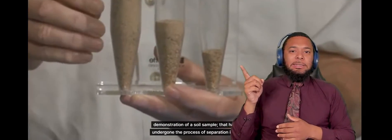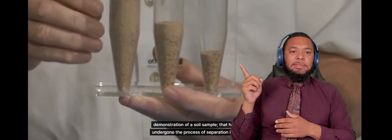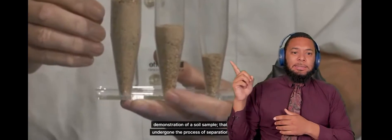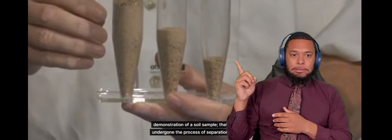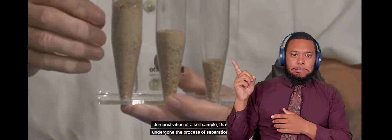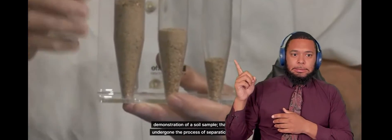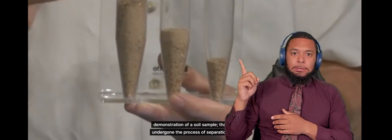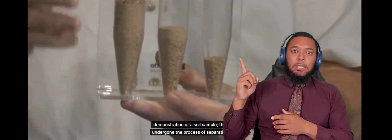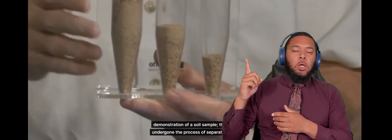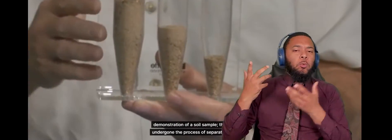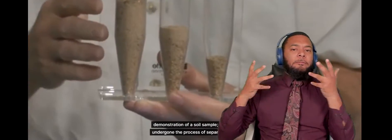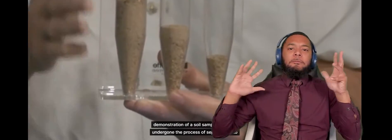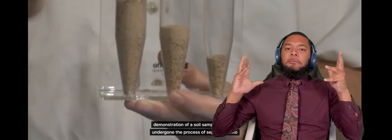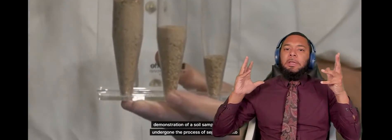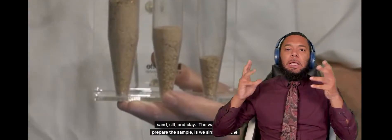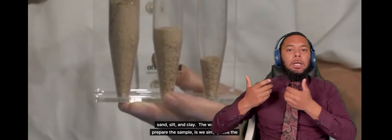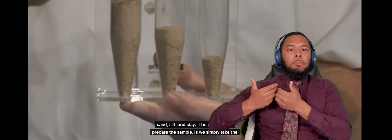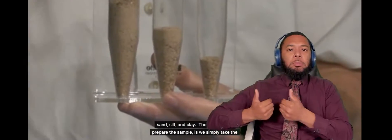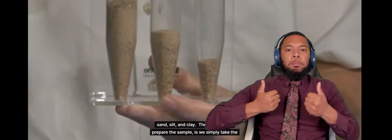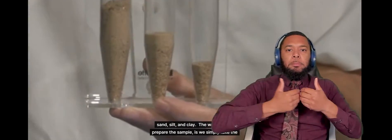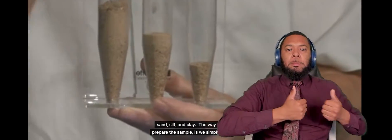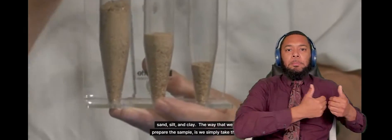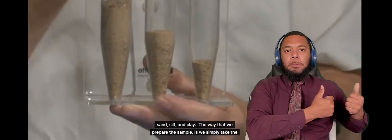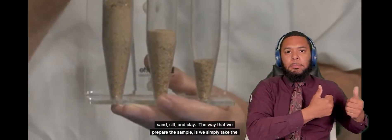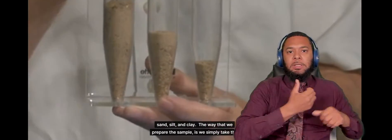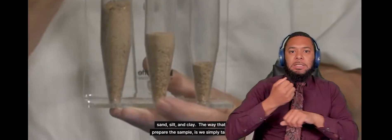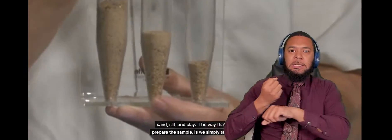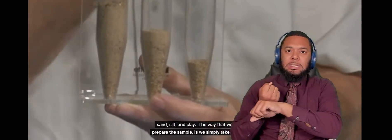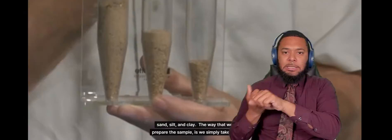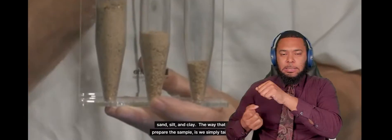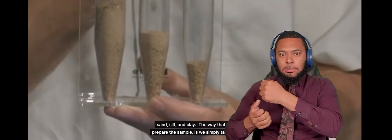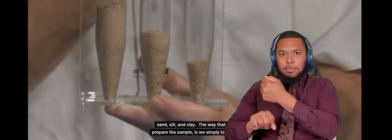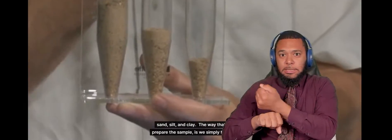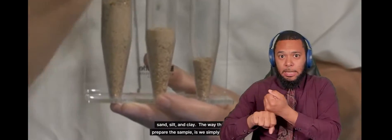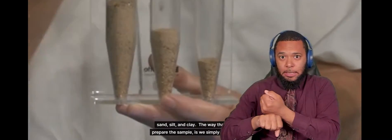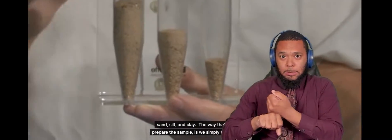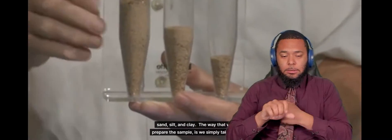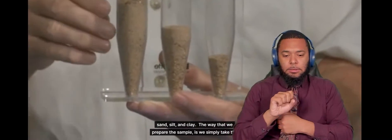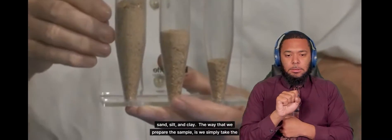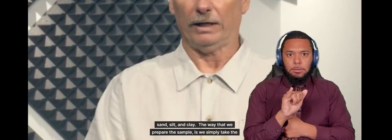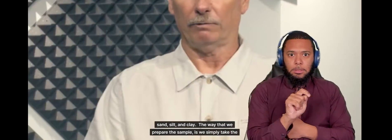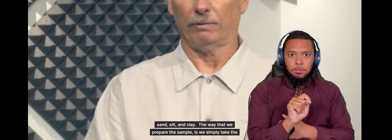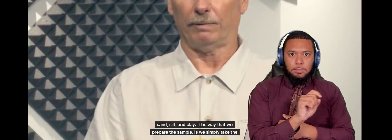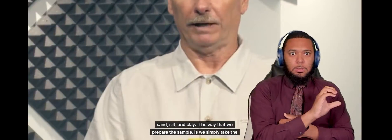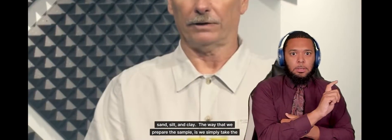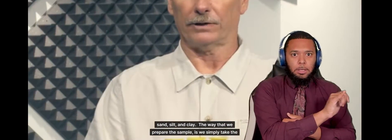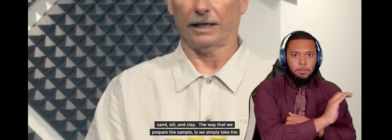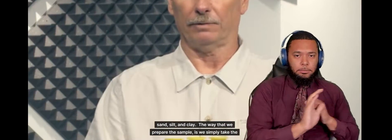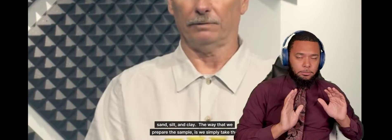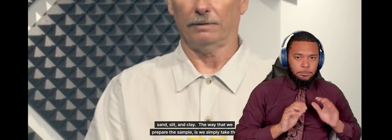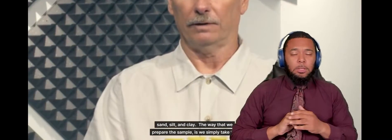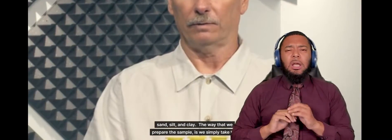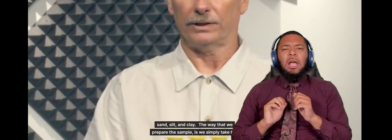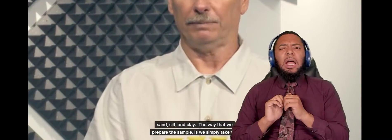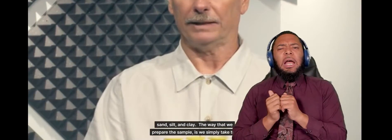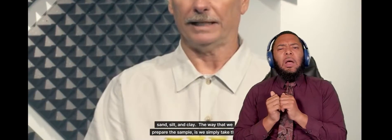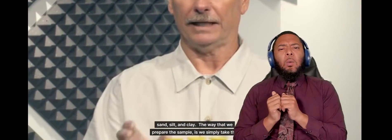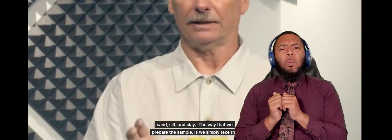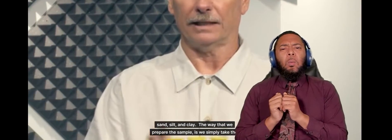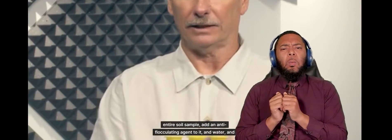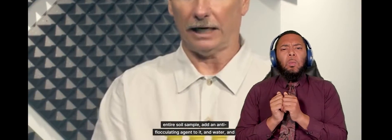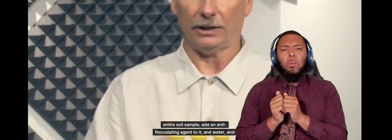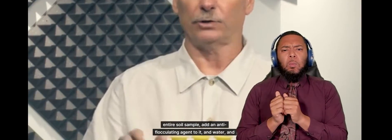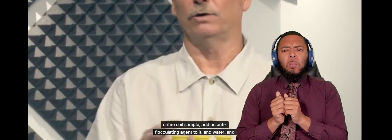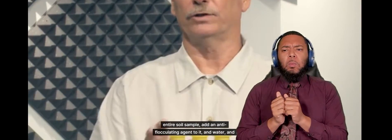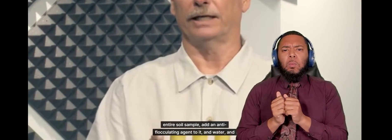the process of separation into sand, silt, and clay. The way that we prepare the sample, we simply